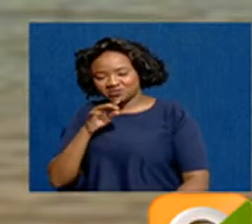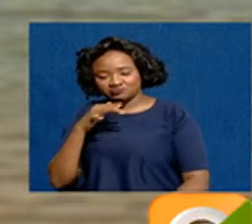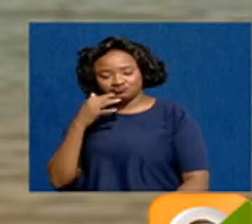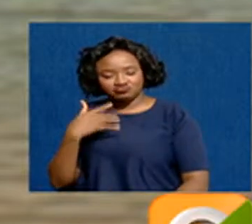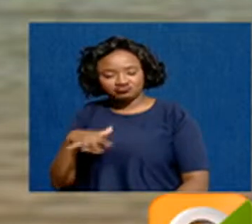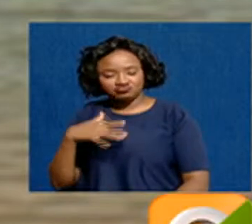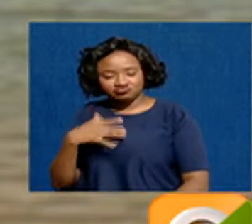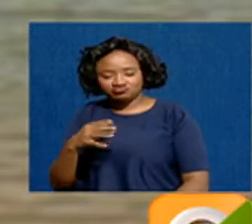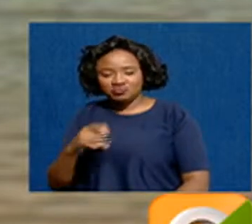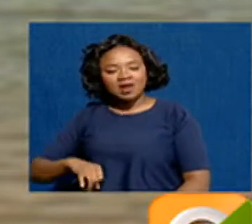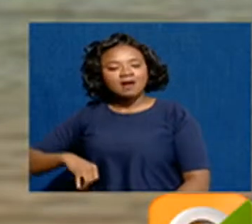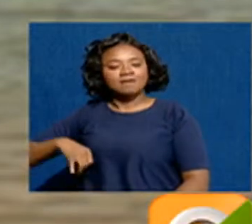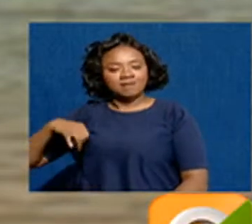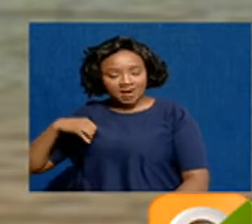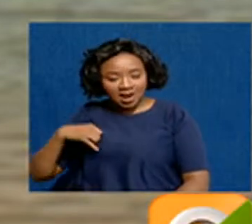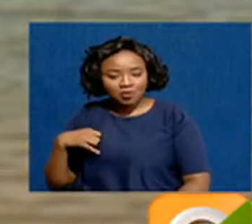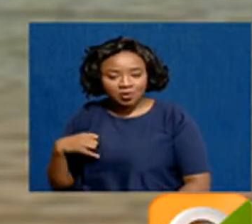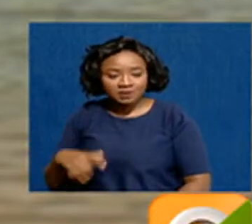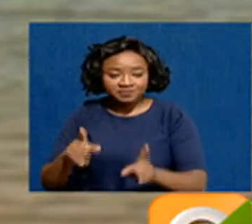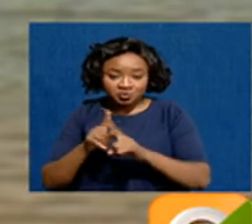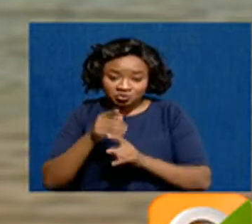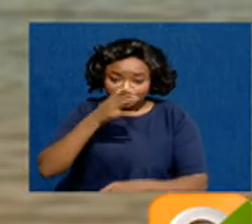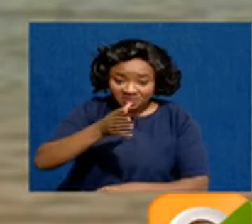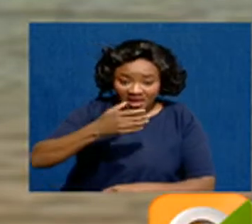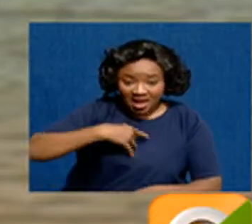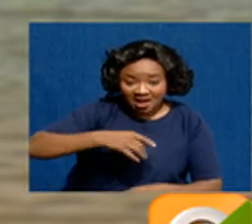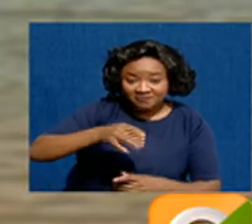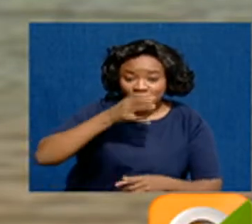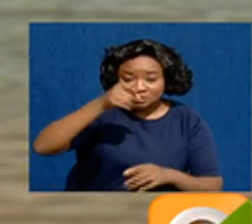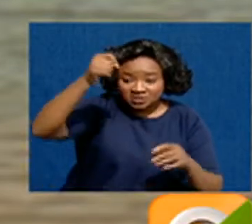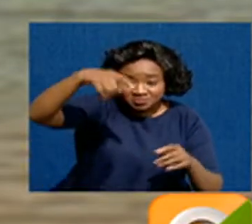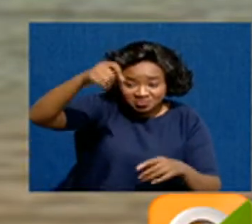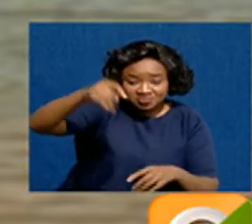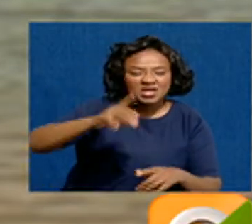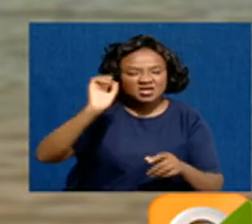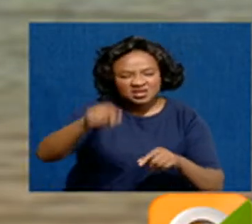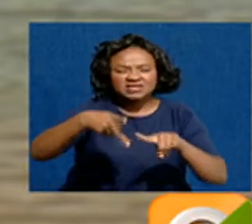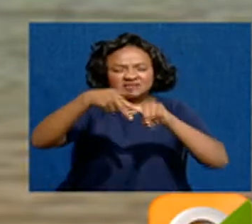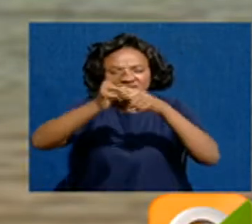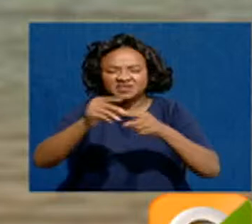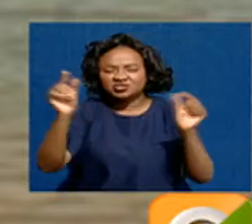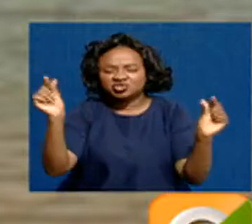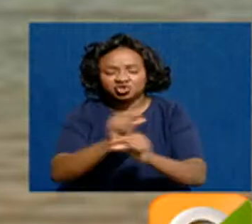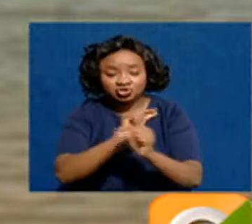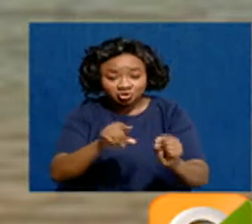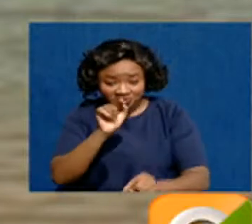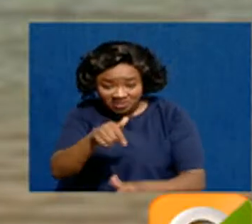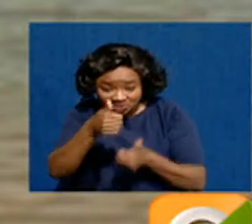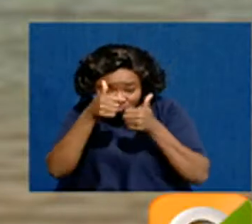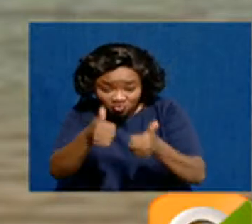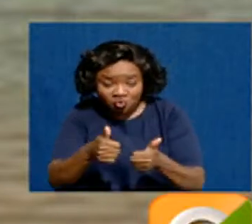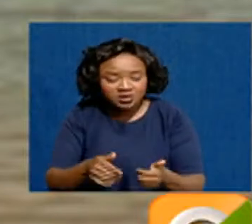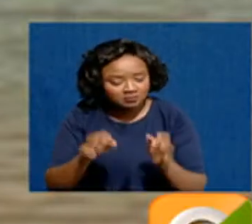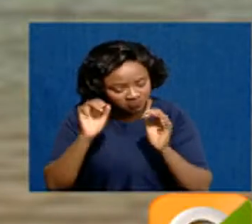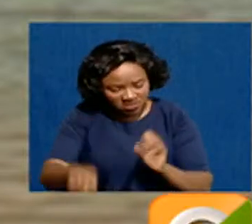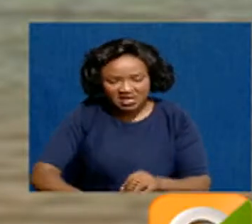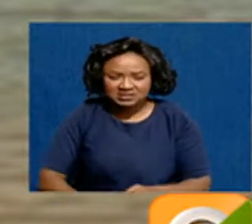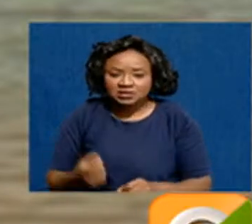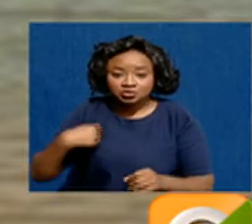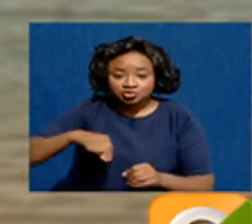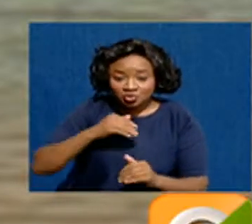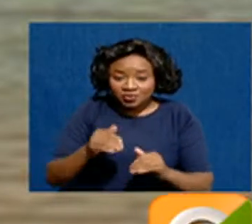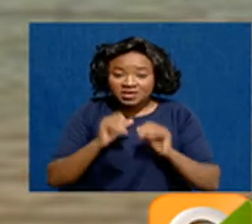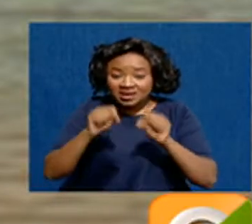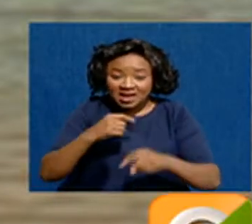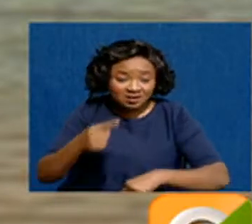there a leakage the other day? Of course, there was a small leakage at the corner there. Was it sorted? It was sorted in less than 30 minutes. Is that a good record? Very good. Can we move?